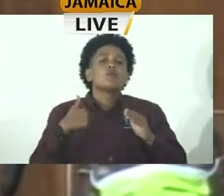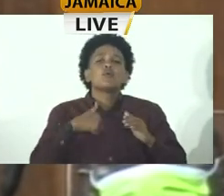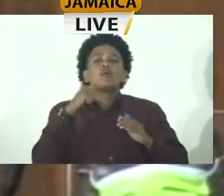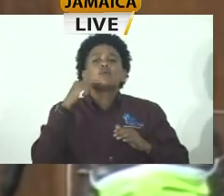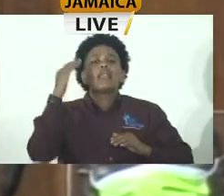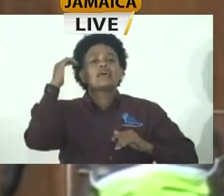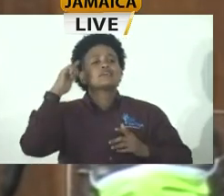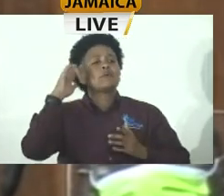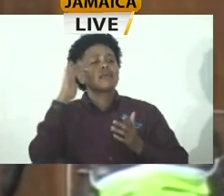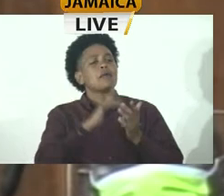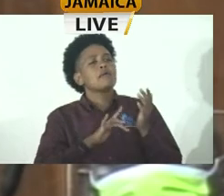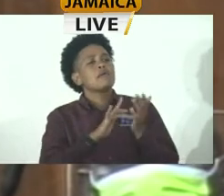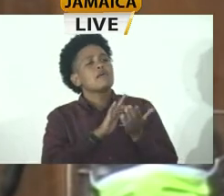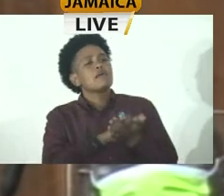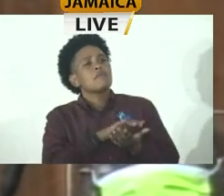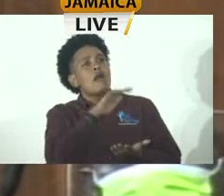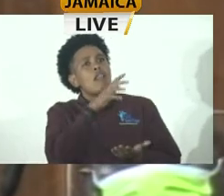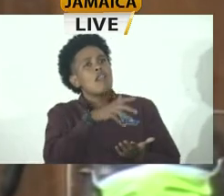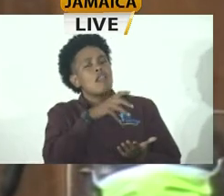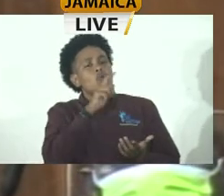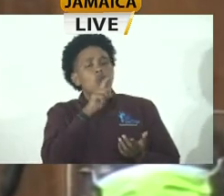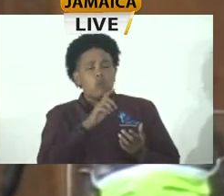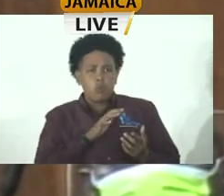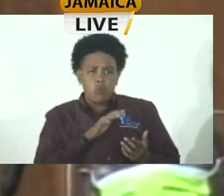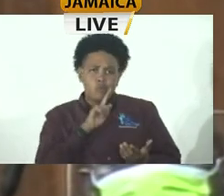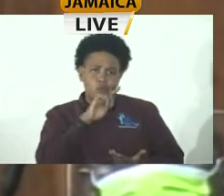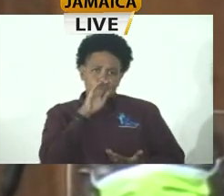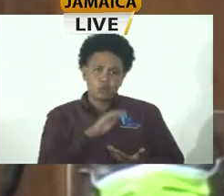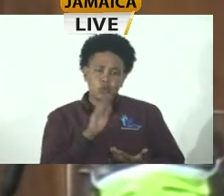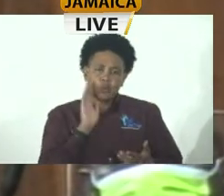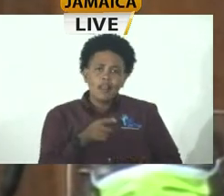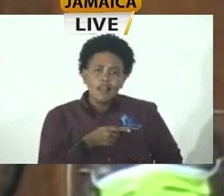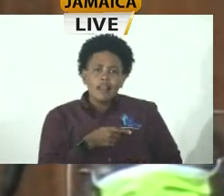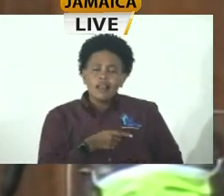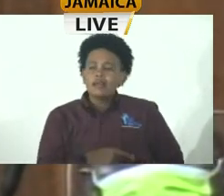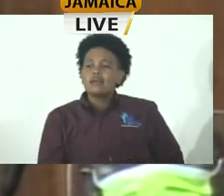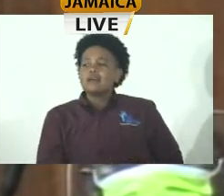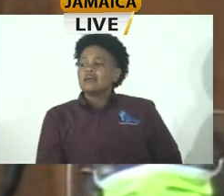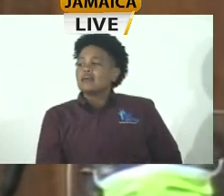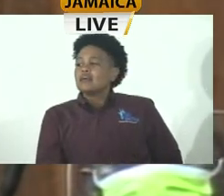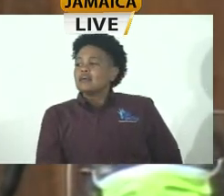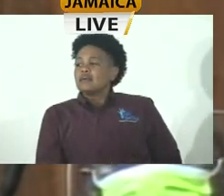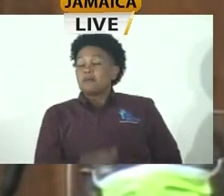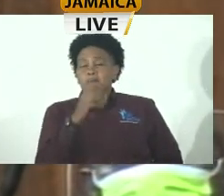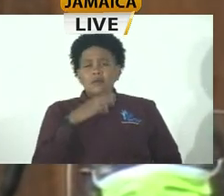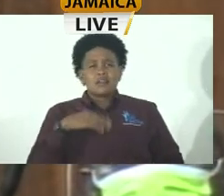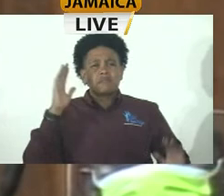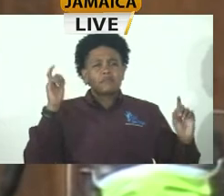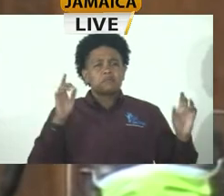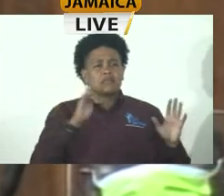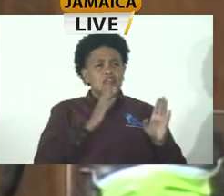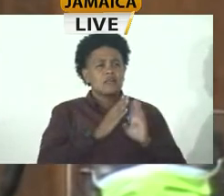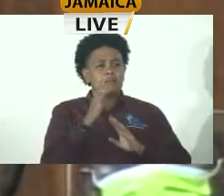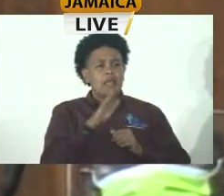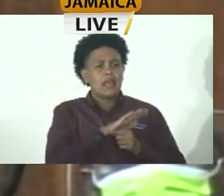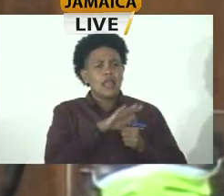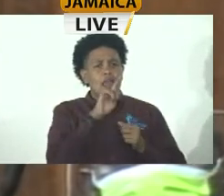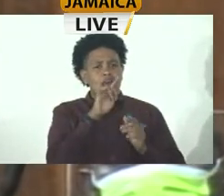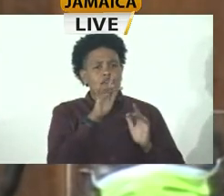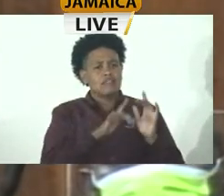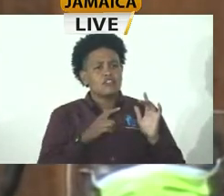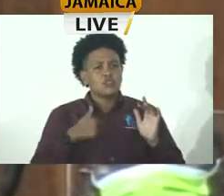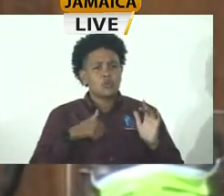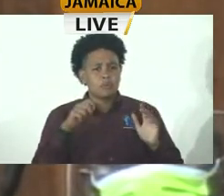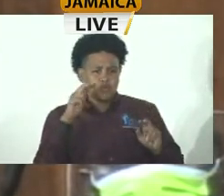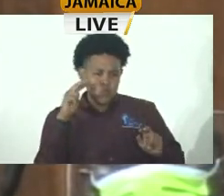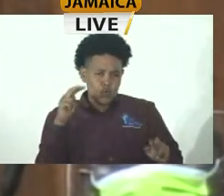backlog will be significantly reduced madam speaker the main area of efficiency that we must